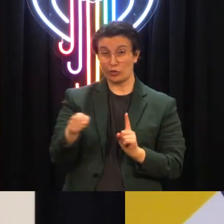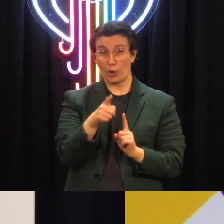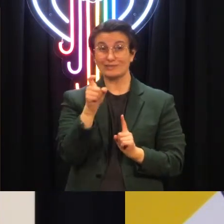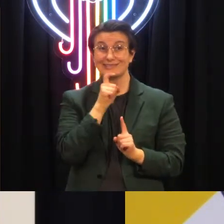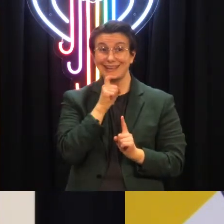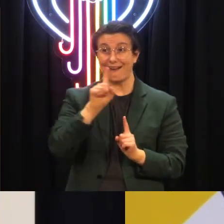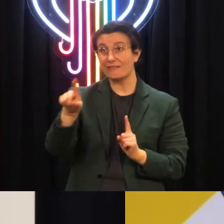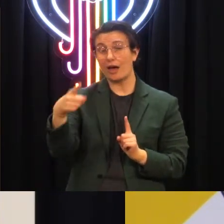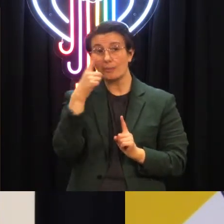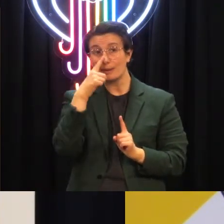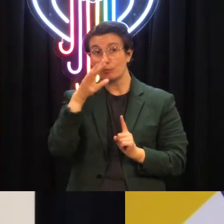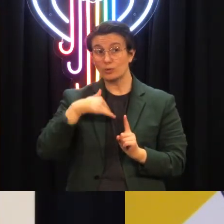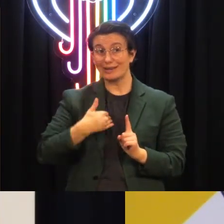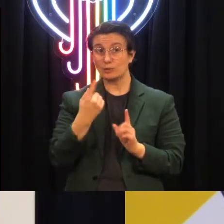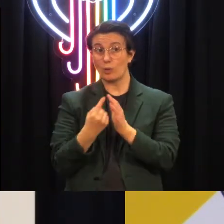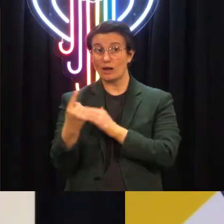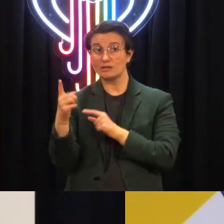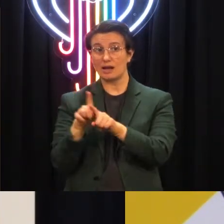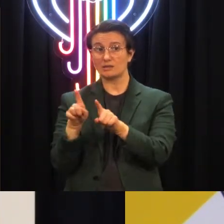were appeared?